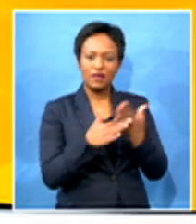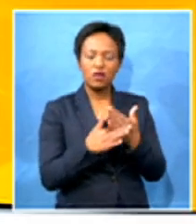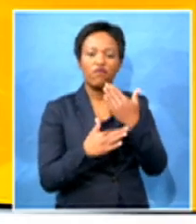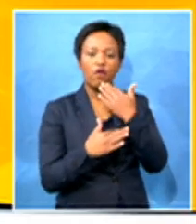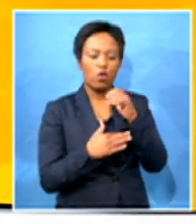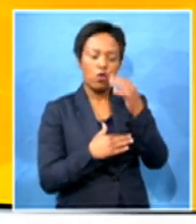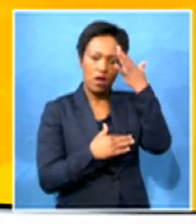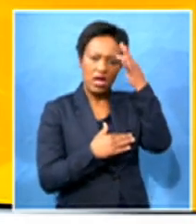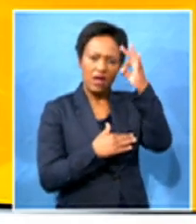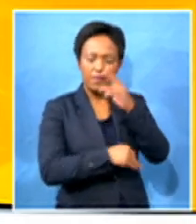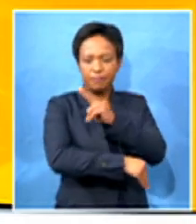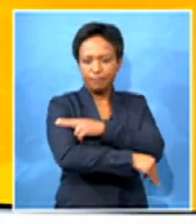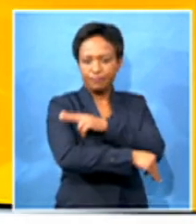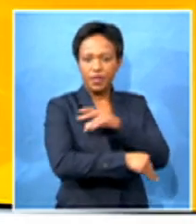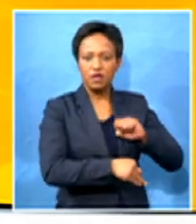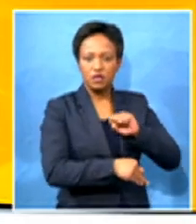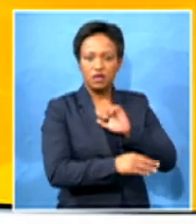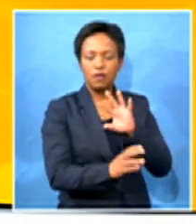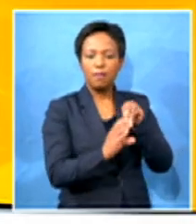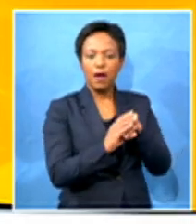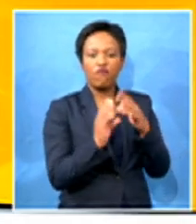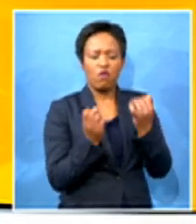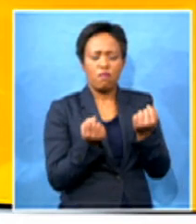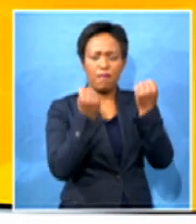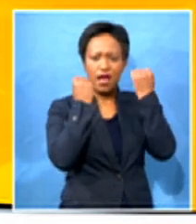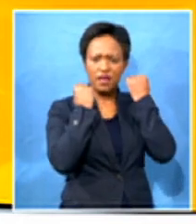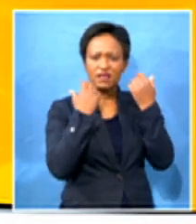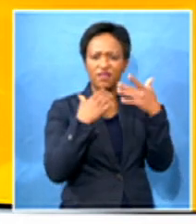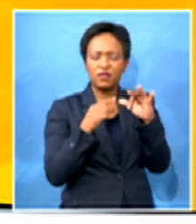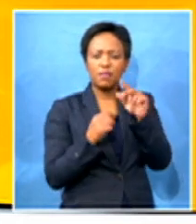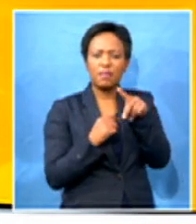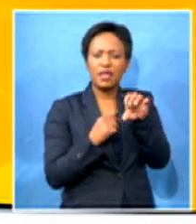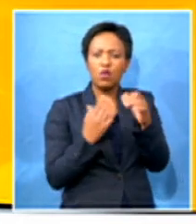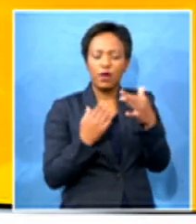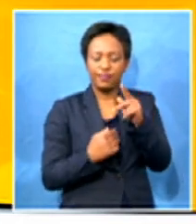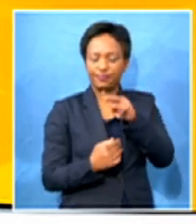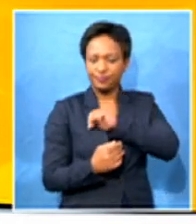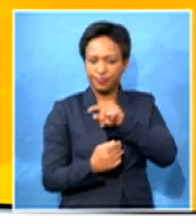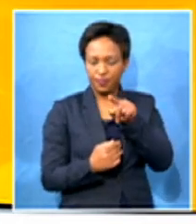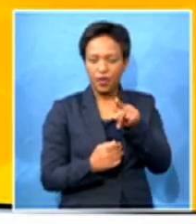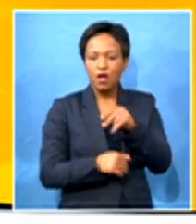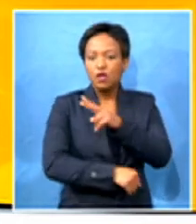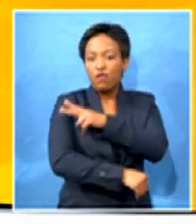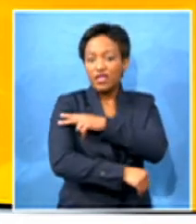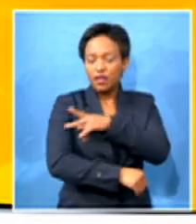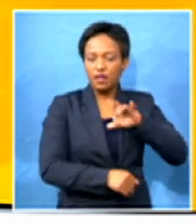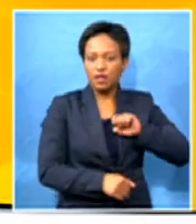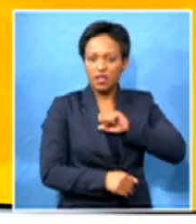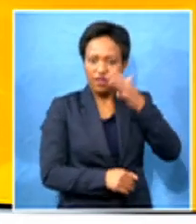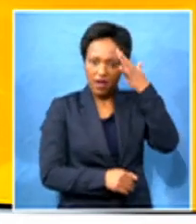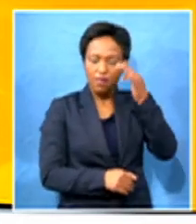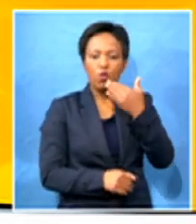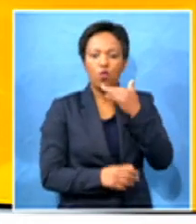were implicated in the procurement of blankets and personal protective equipment in KwaZulu-Natal. The officials, who include the acting